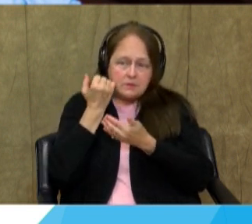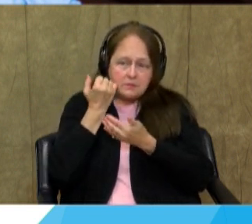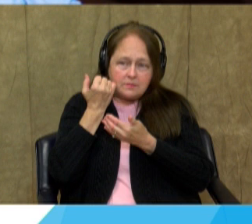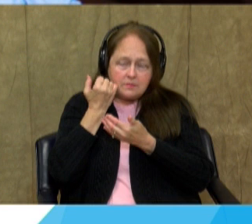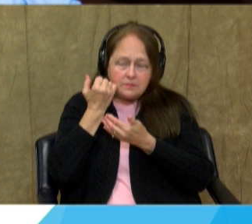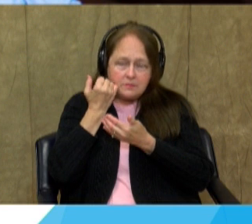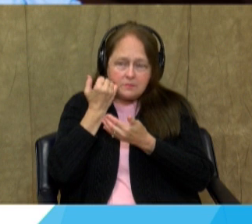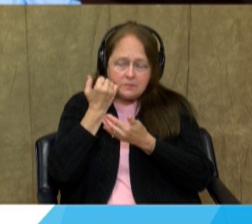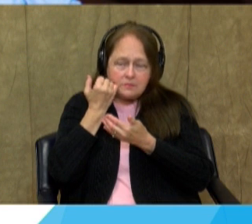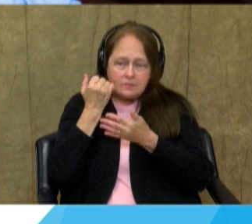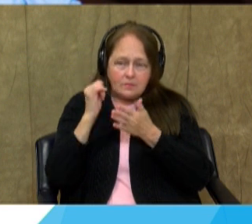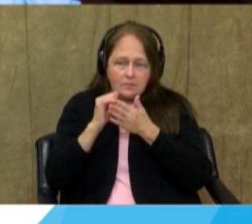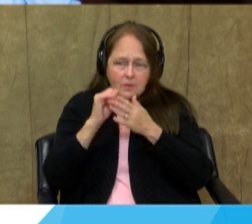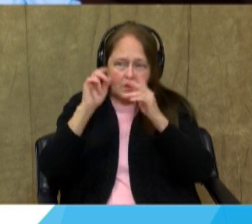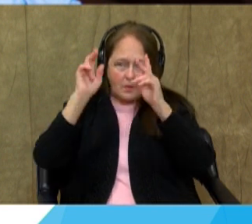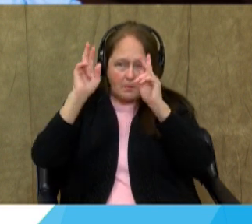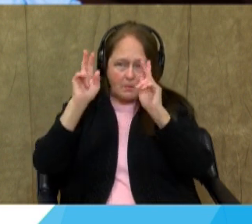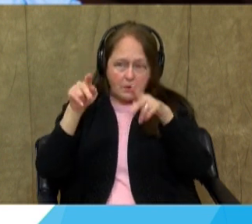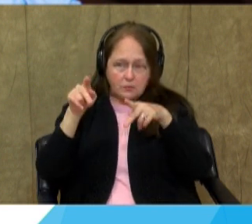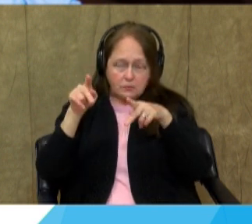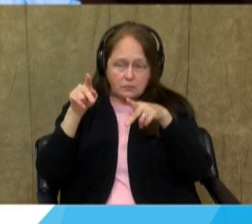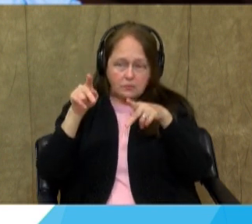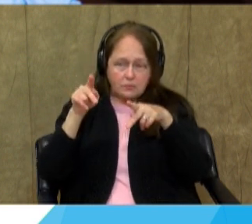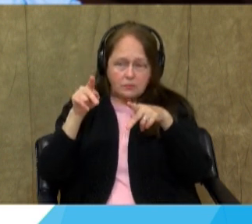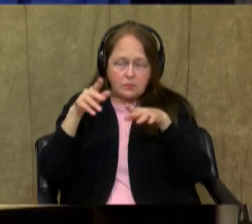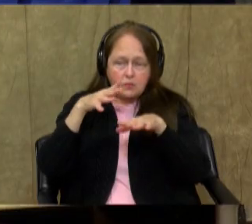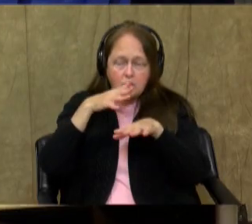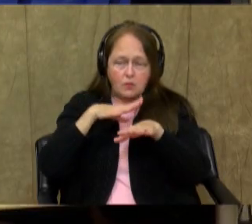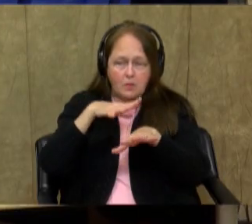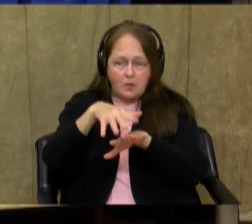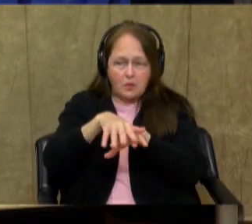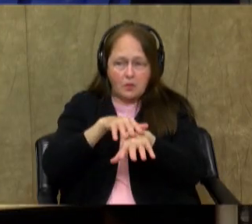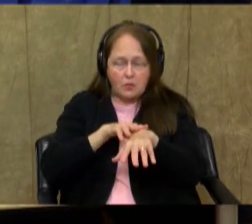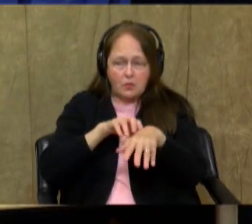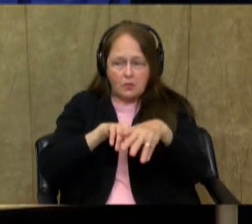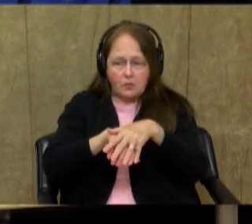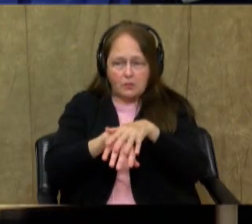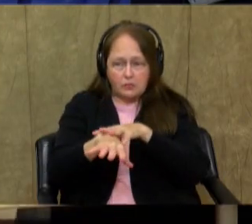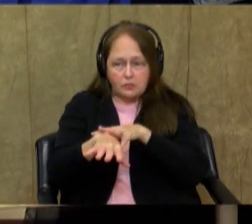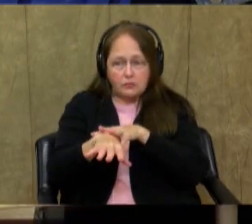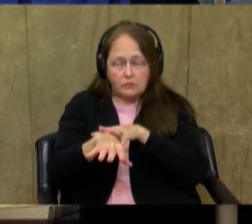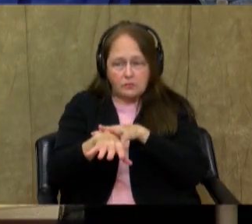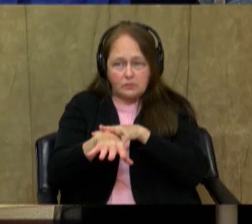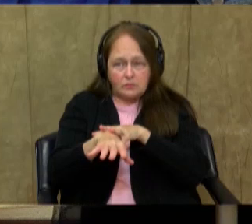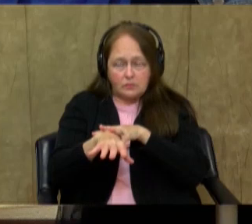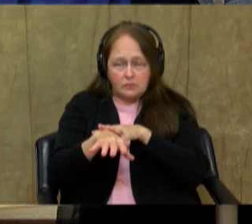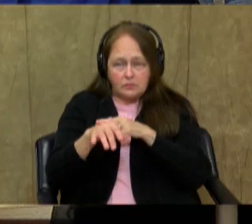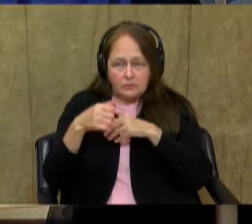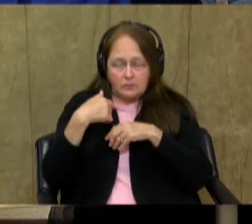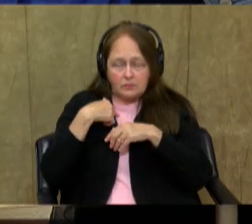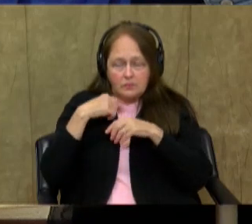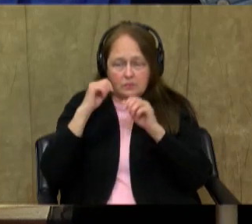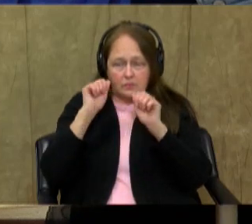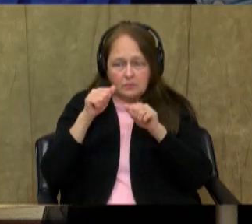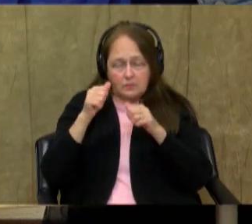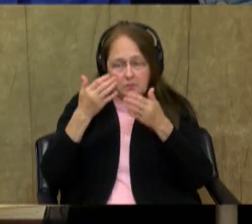particular. And there's a person right here. She's wearing gloves. That's a lot. I can infer that the main idea here